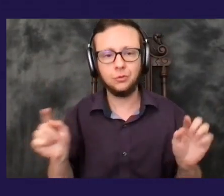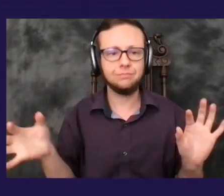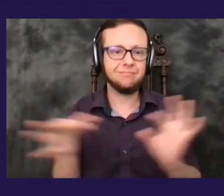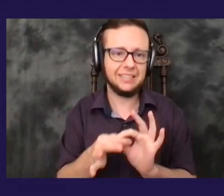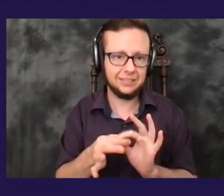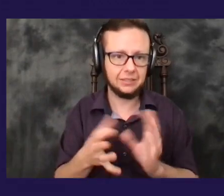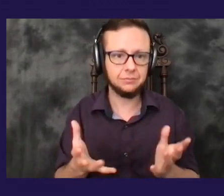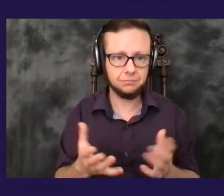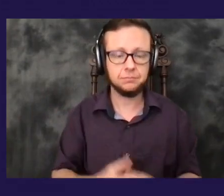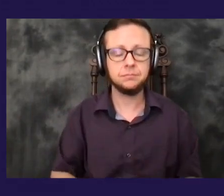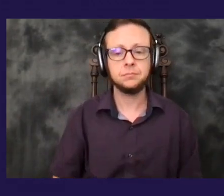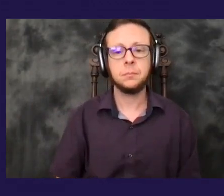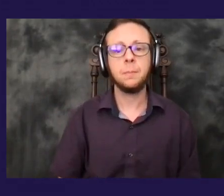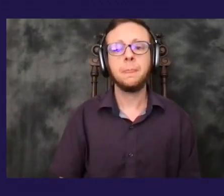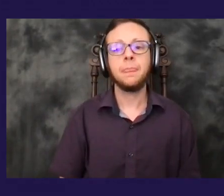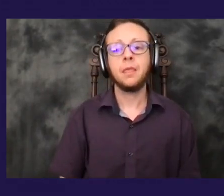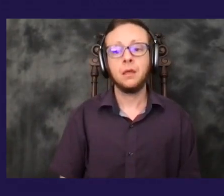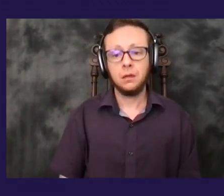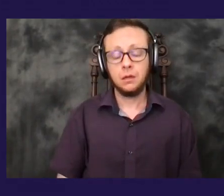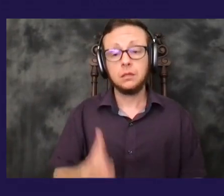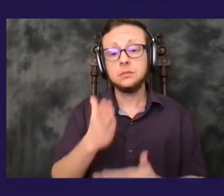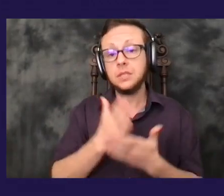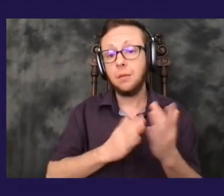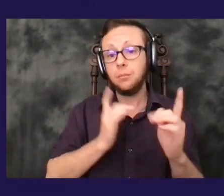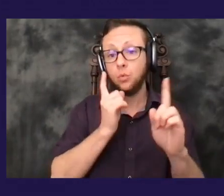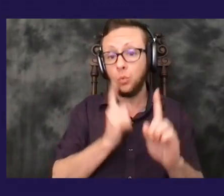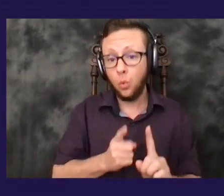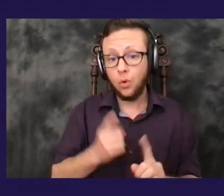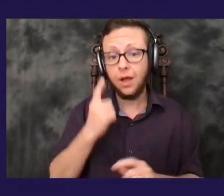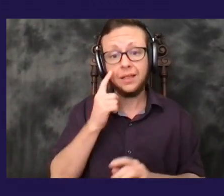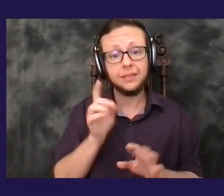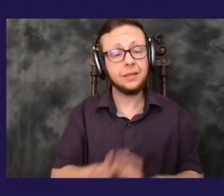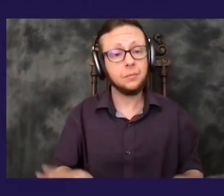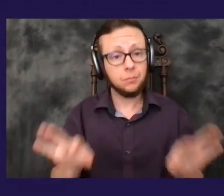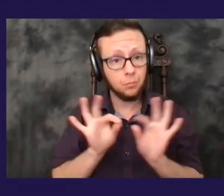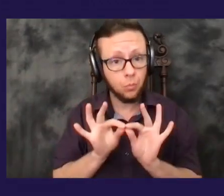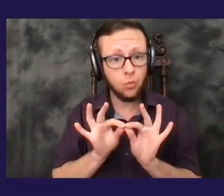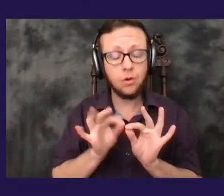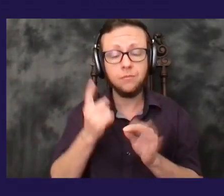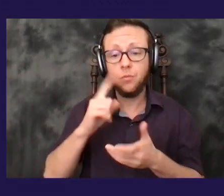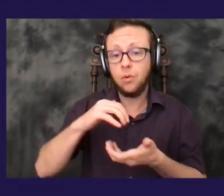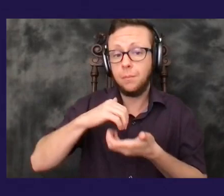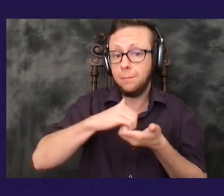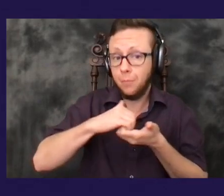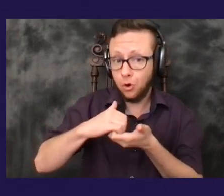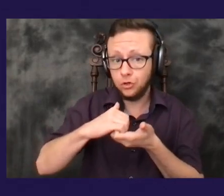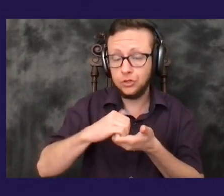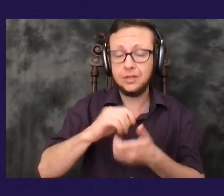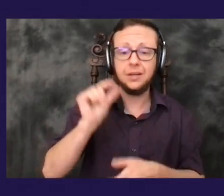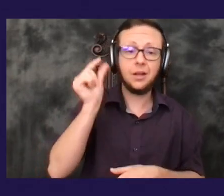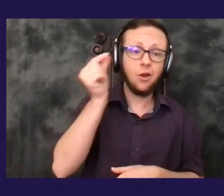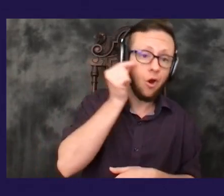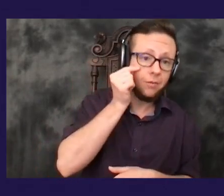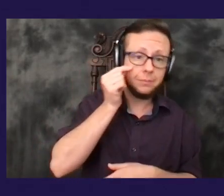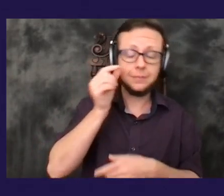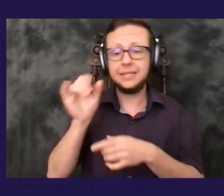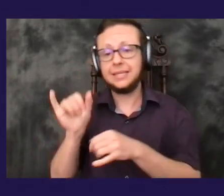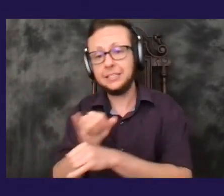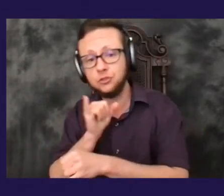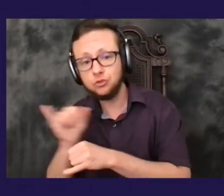So some of the goals that I think are important in a partnership between government and industry